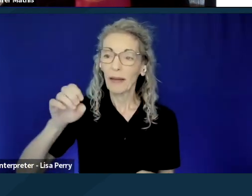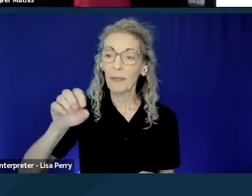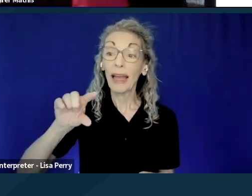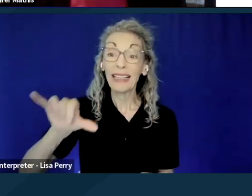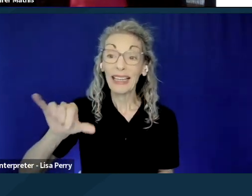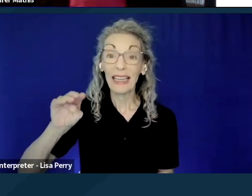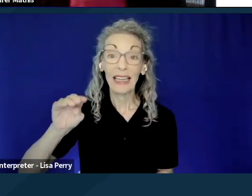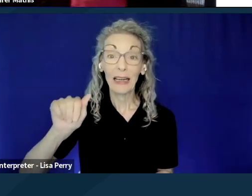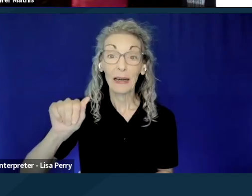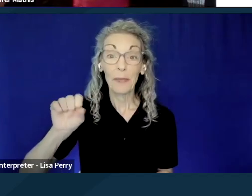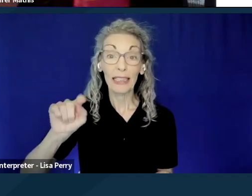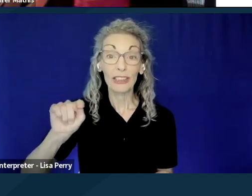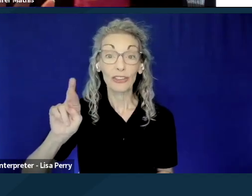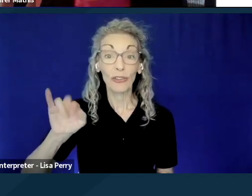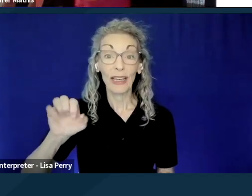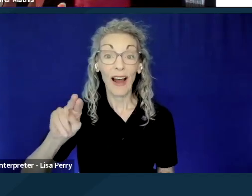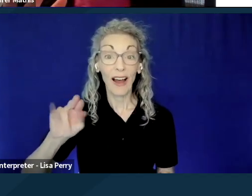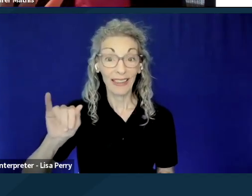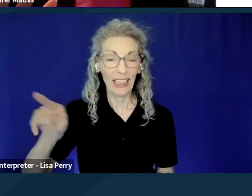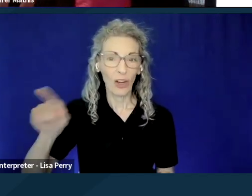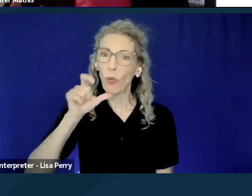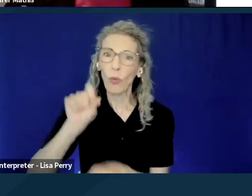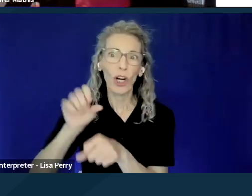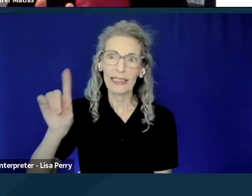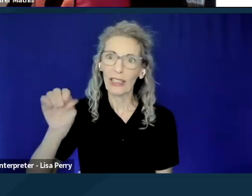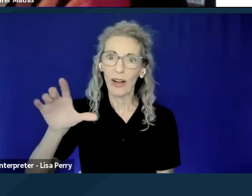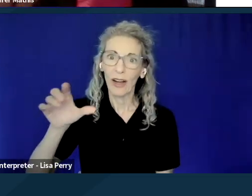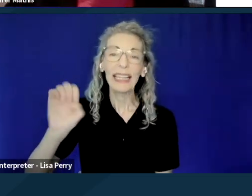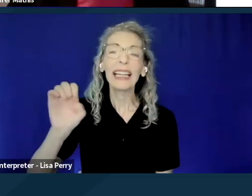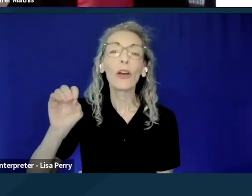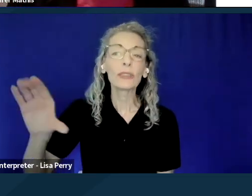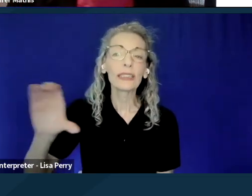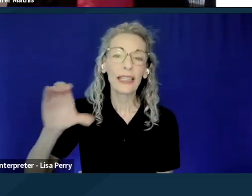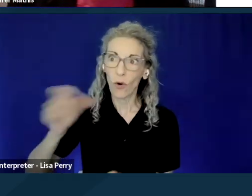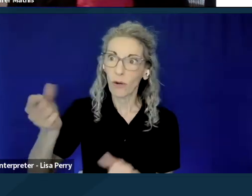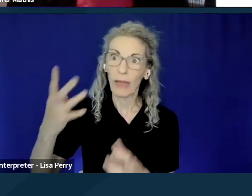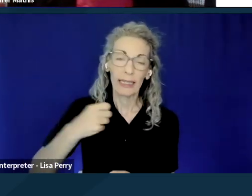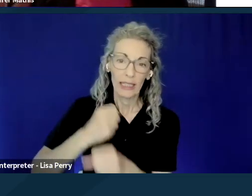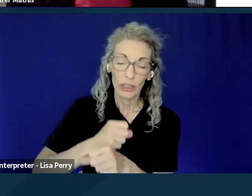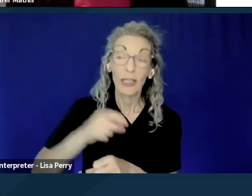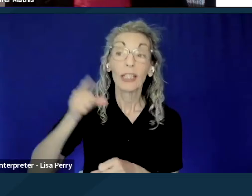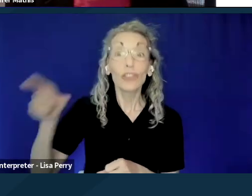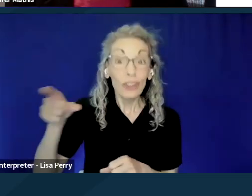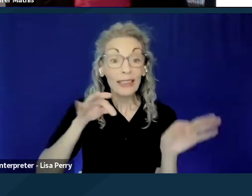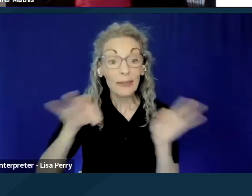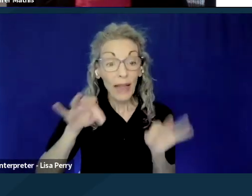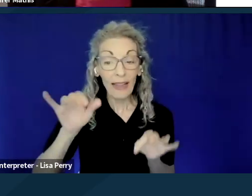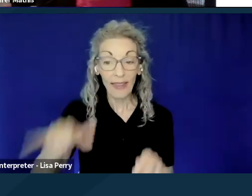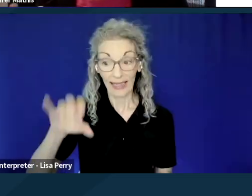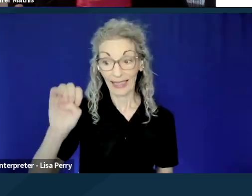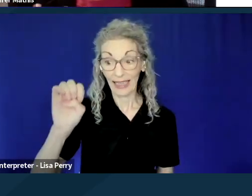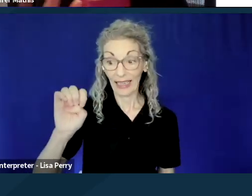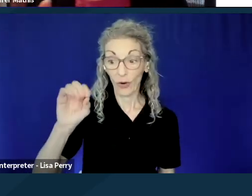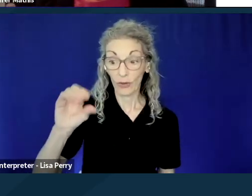years. And it explained that number one, the EEOC's ADA